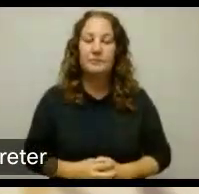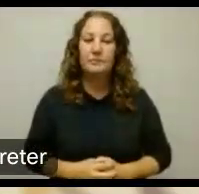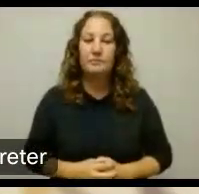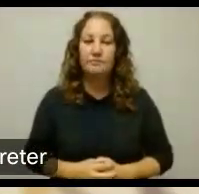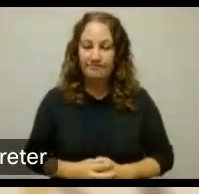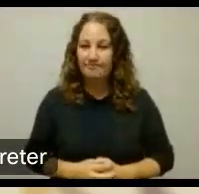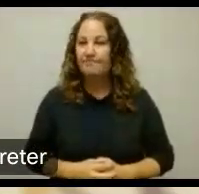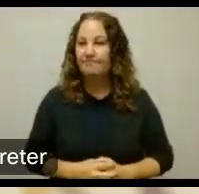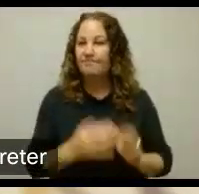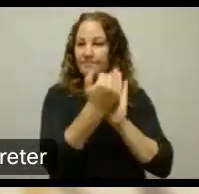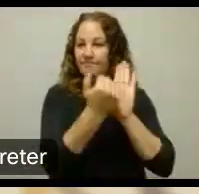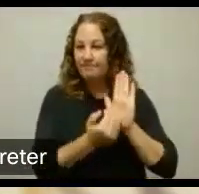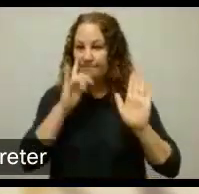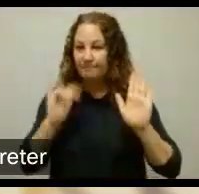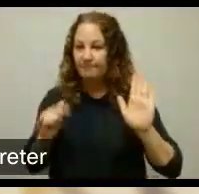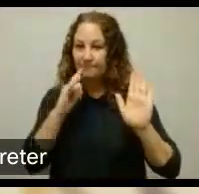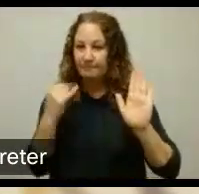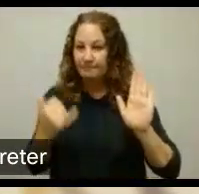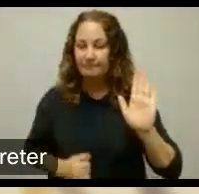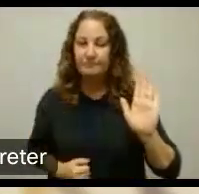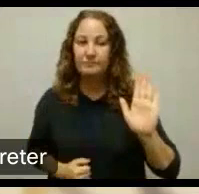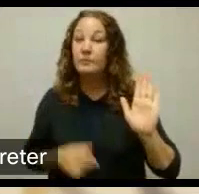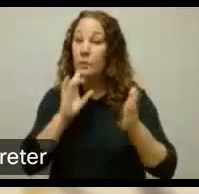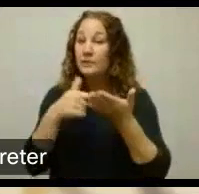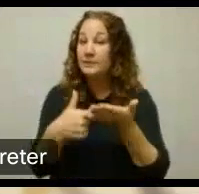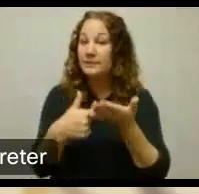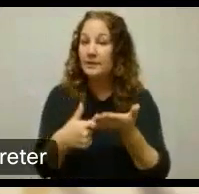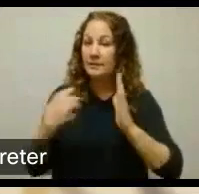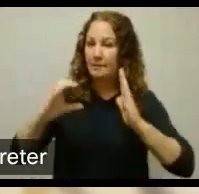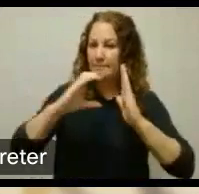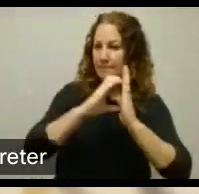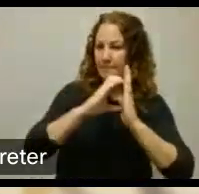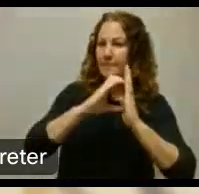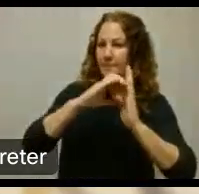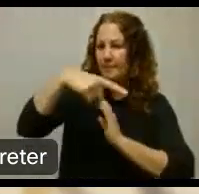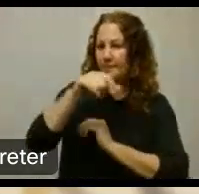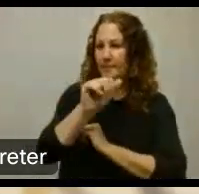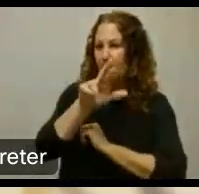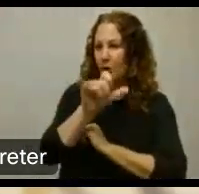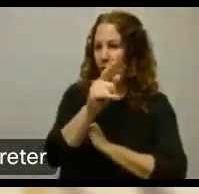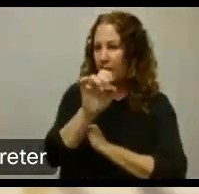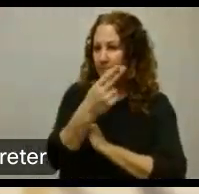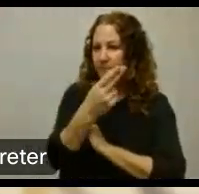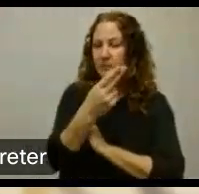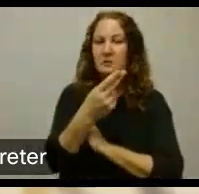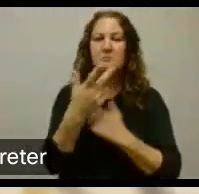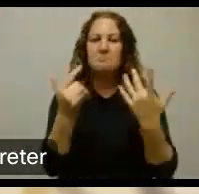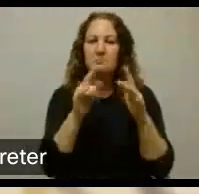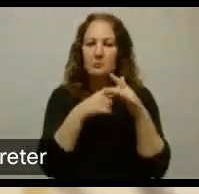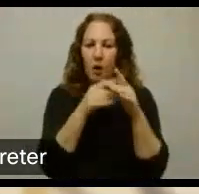Here's our agenda for this afternoon. We're going to talk about paragraphs and how we can think of them as building